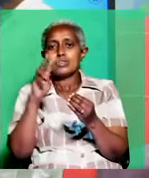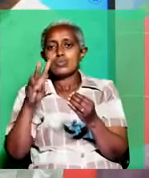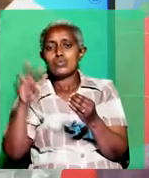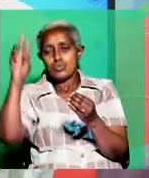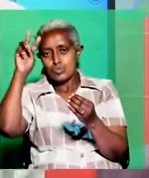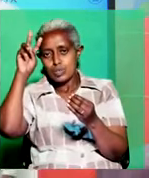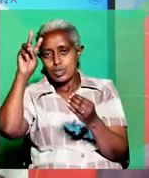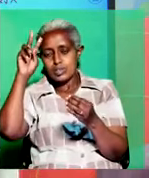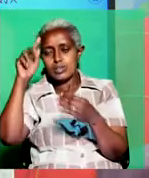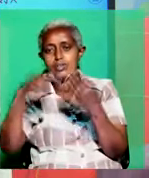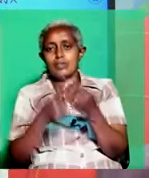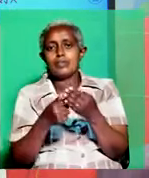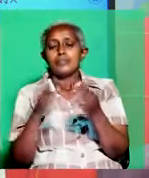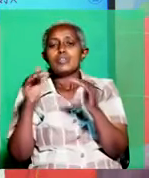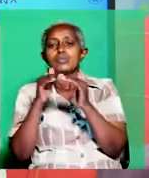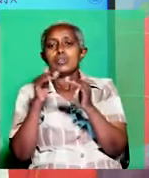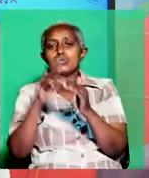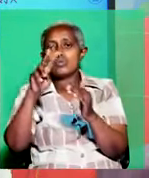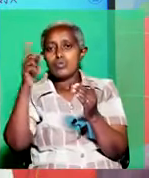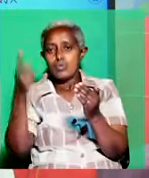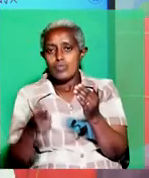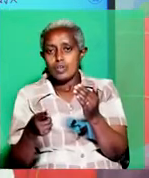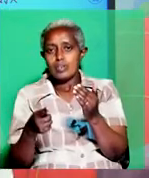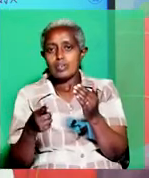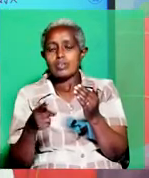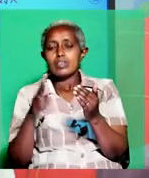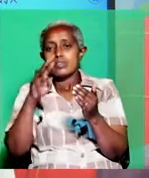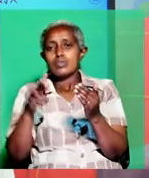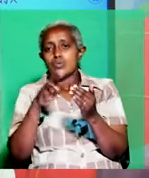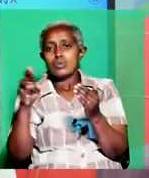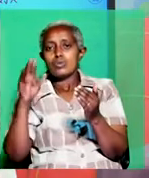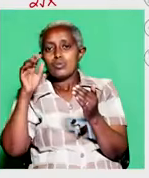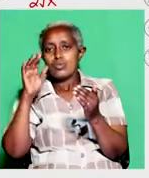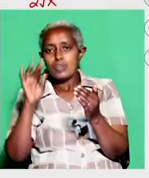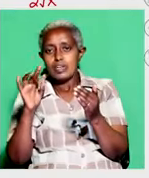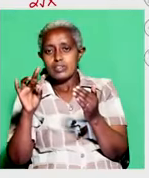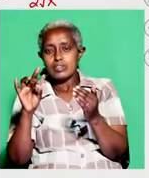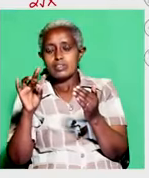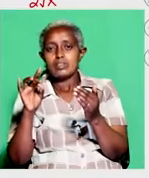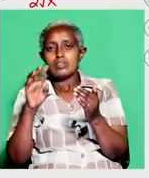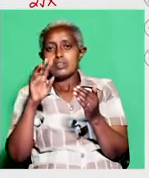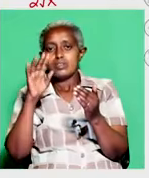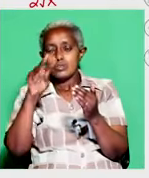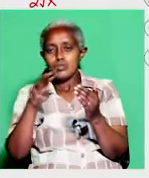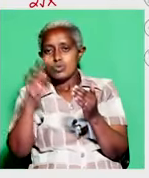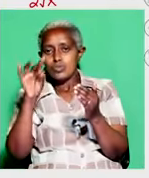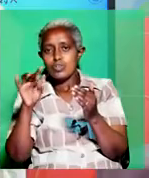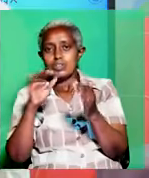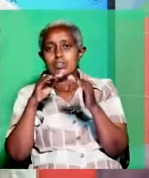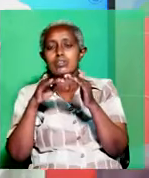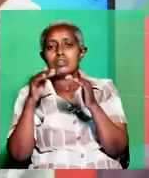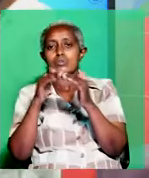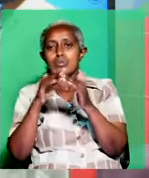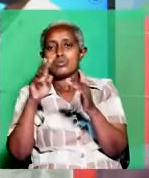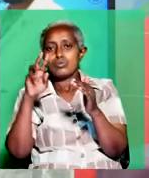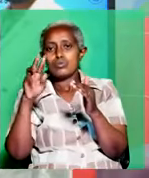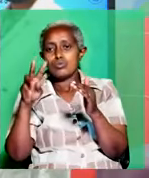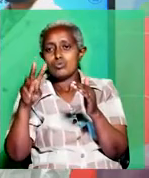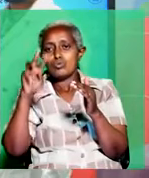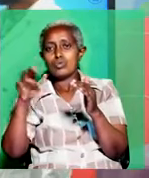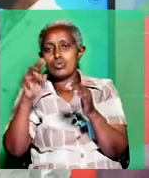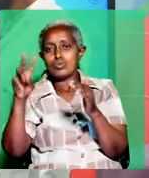squared. So this equal to 2 over the square root of 8. The square root of 8 is 2 root. So simplifying this, you get 1